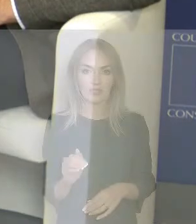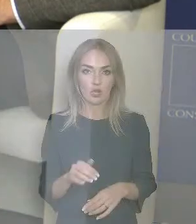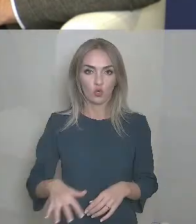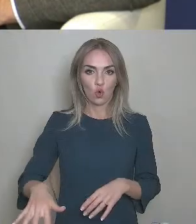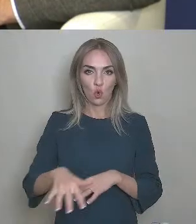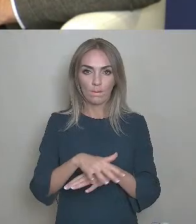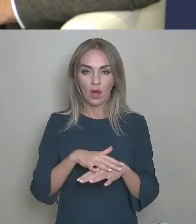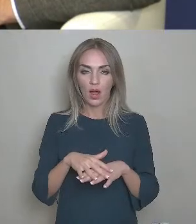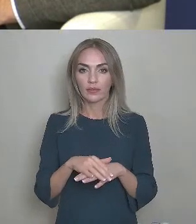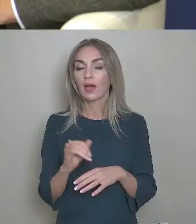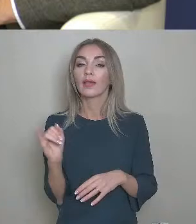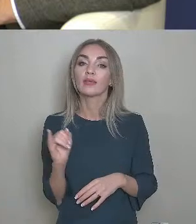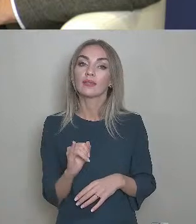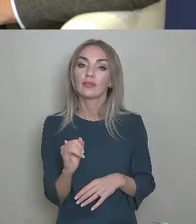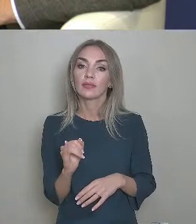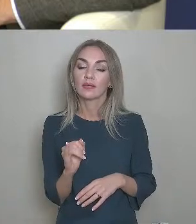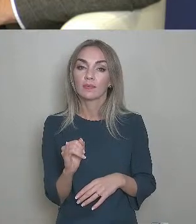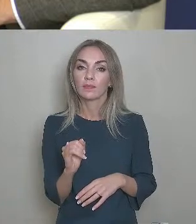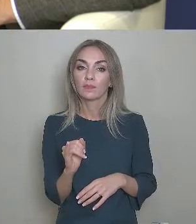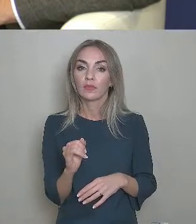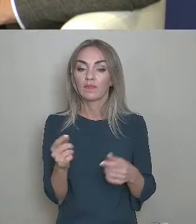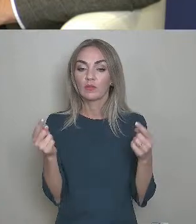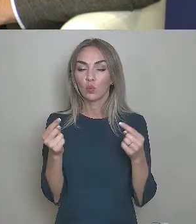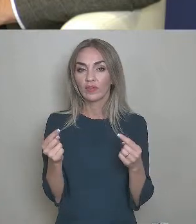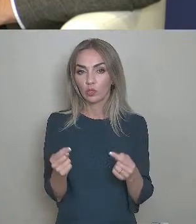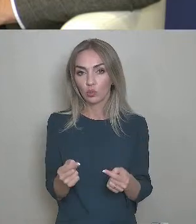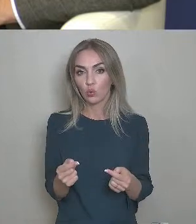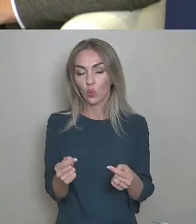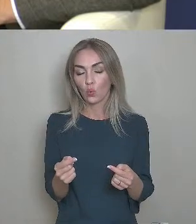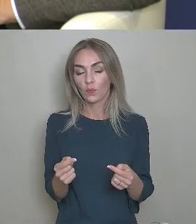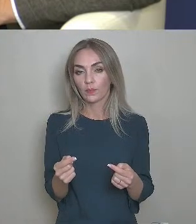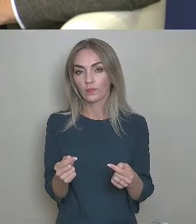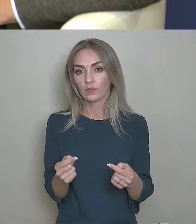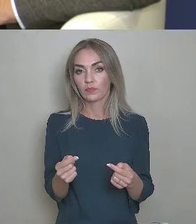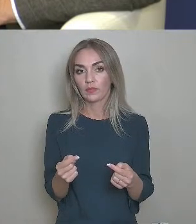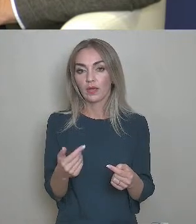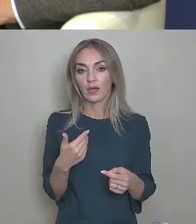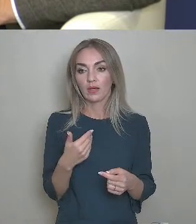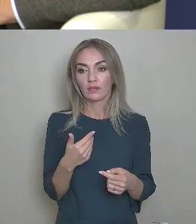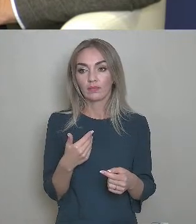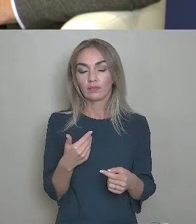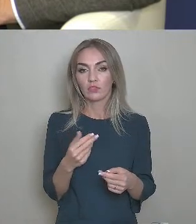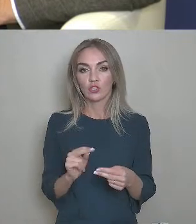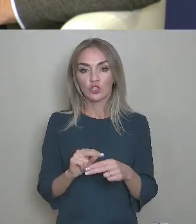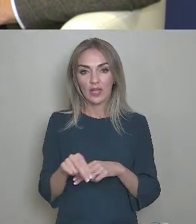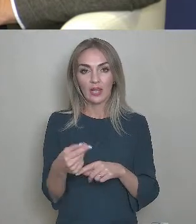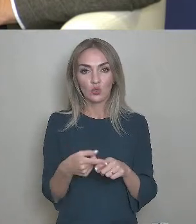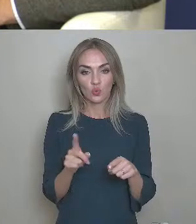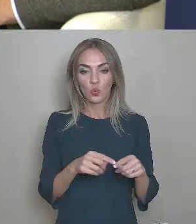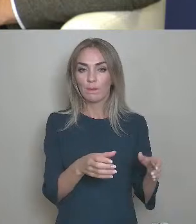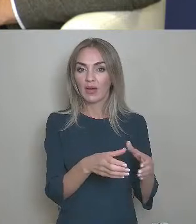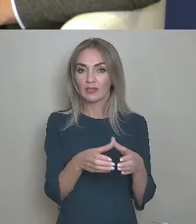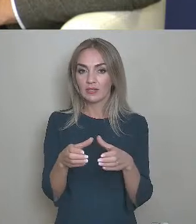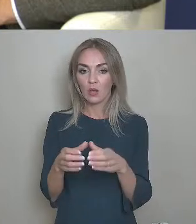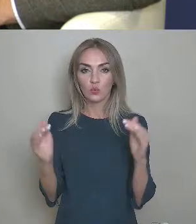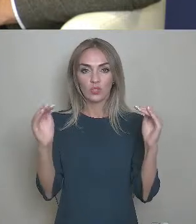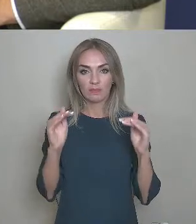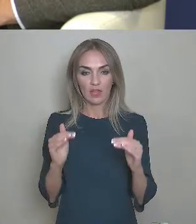low. Well, it depends on the size of the community. And due